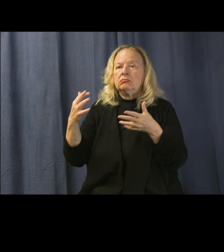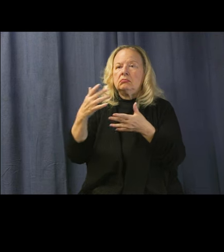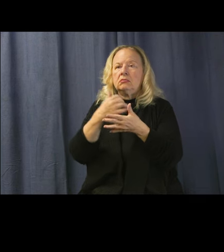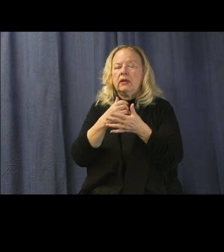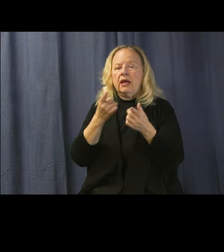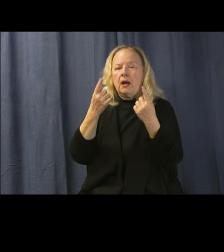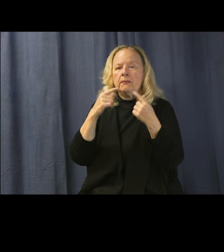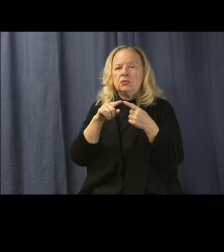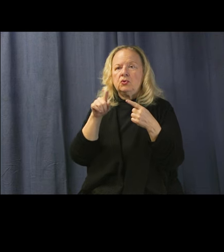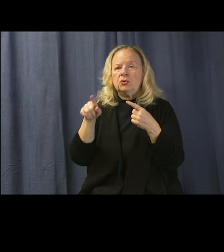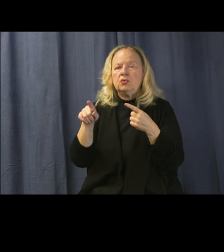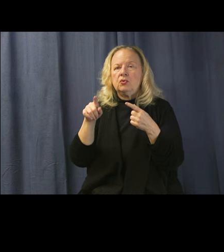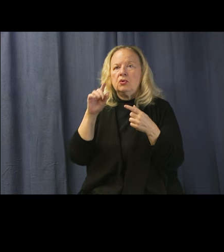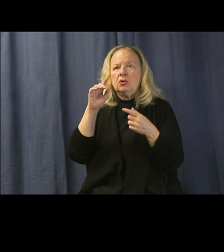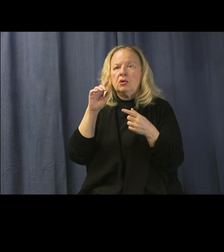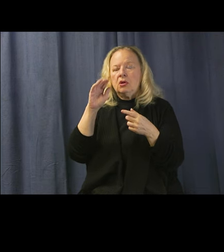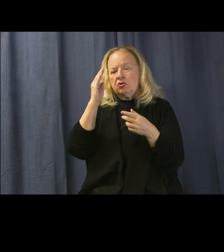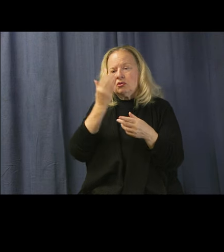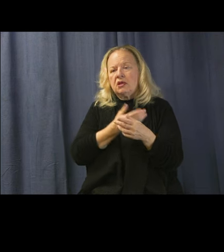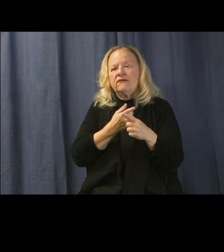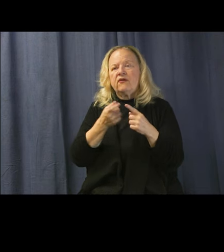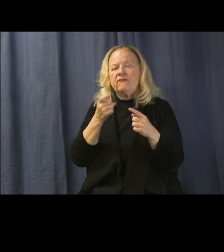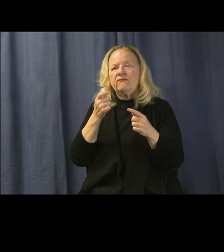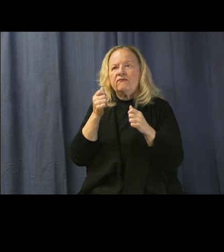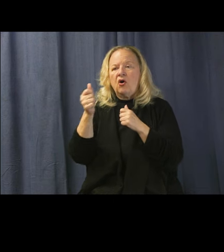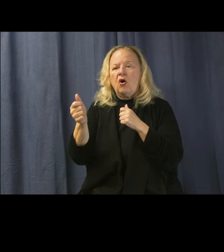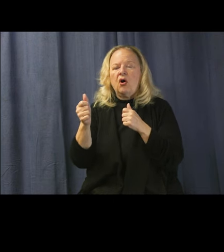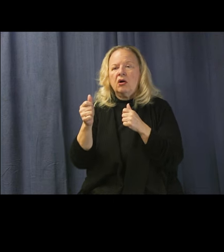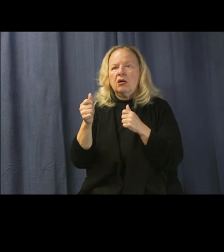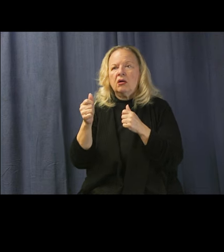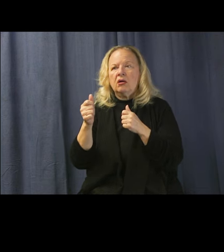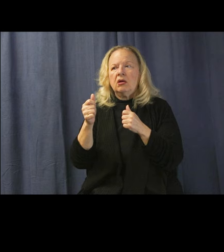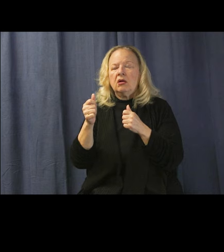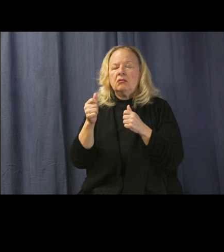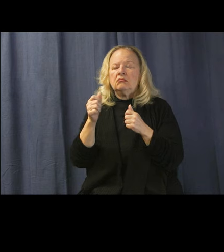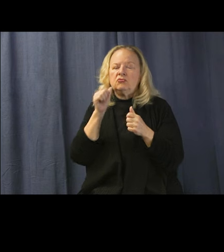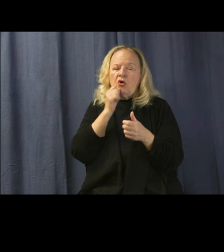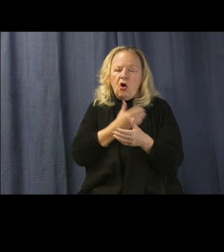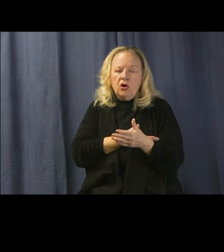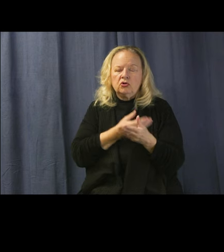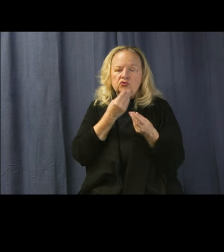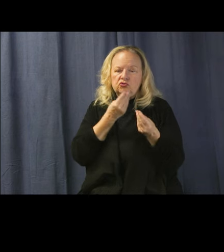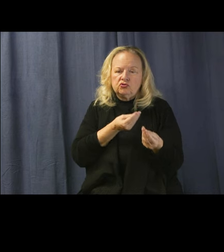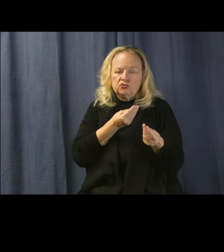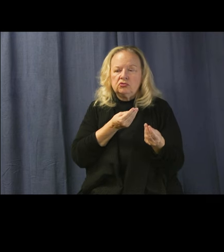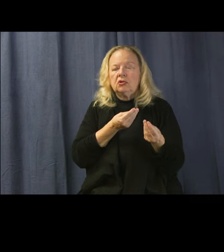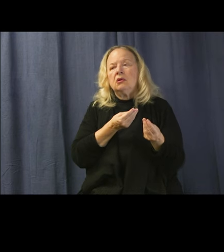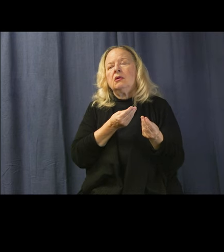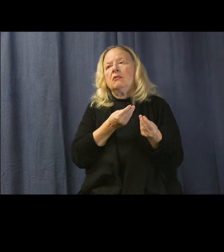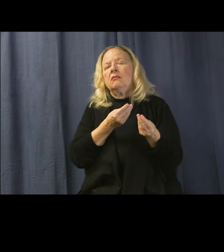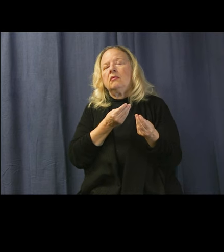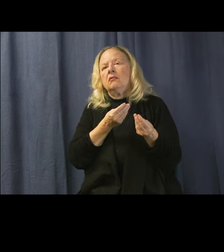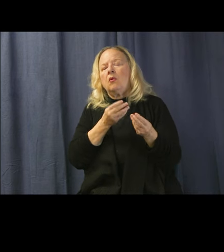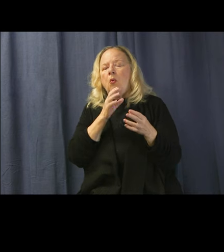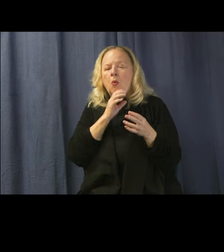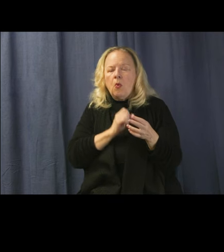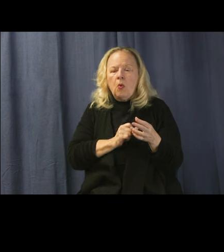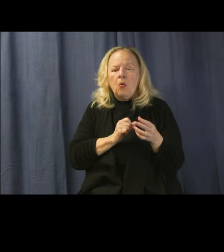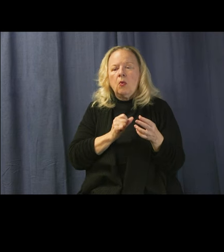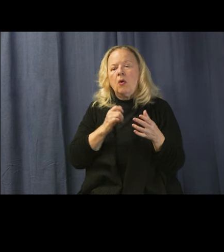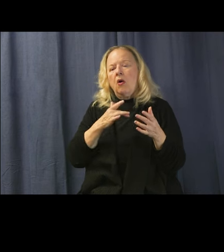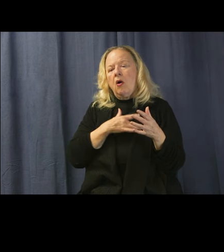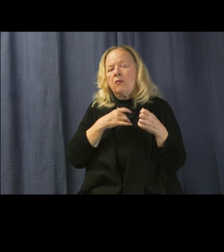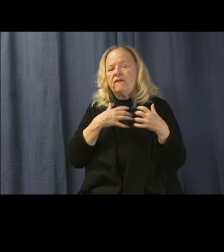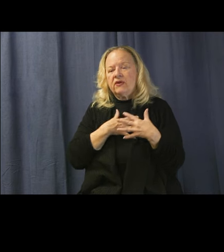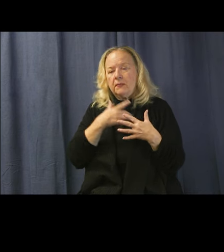They come to you. Your sons will come from far. Your daughters will be nursed at your side. Then you'll see and flow together. Your heart will fear and